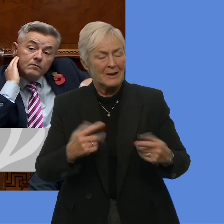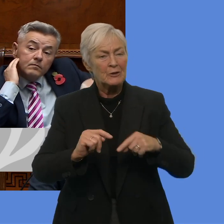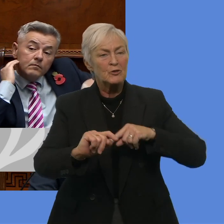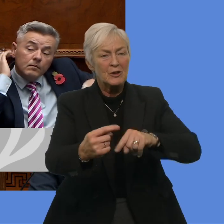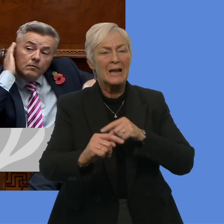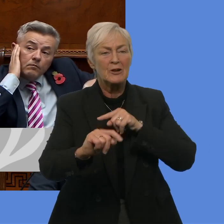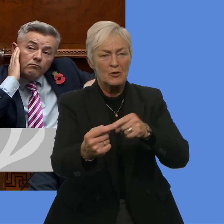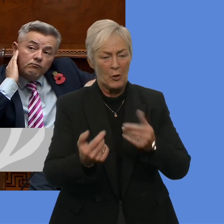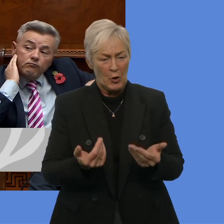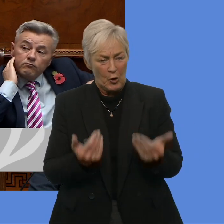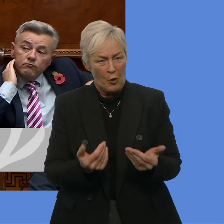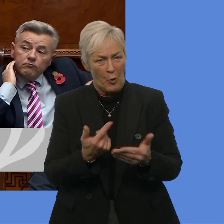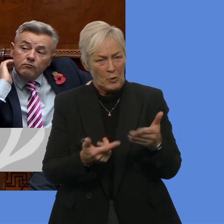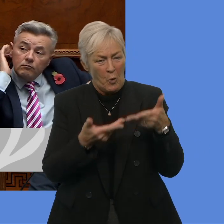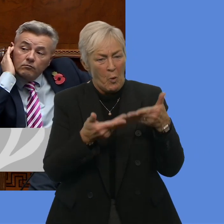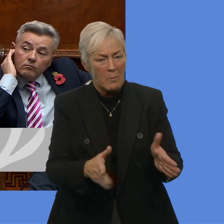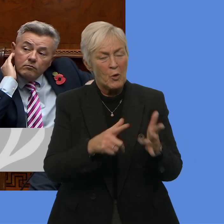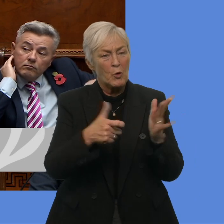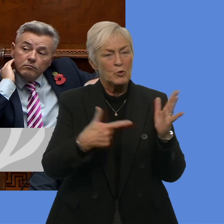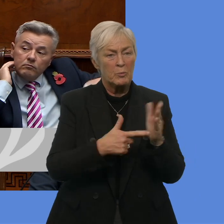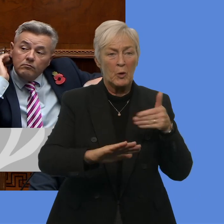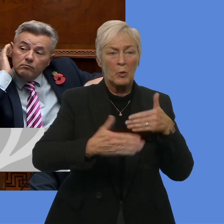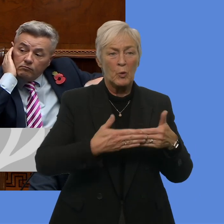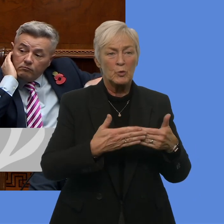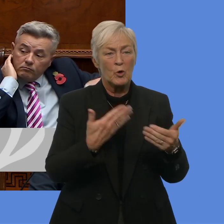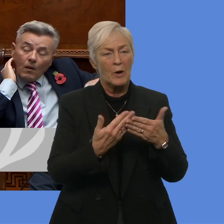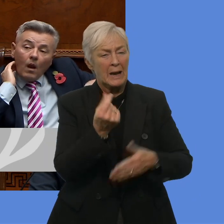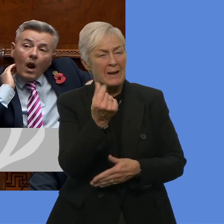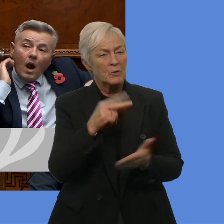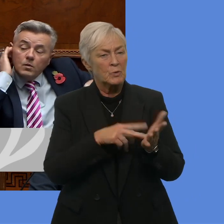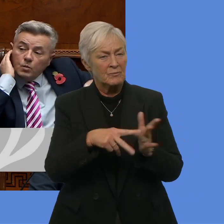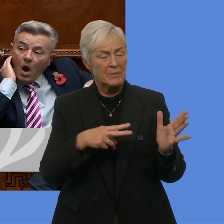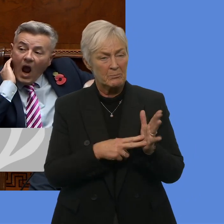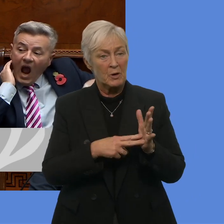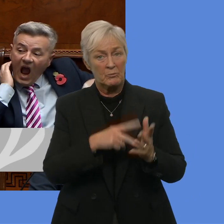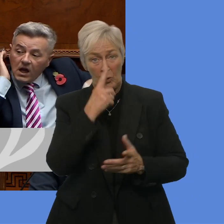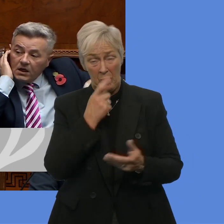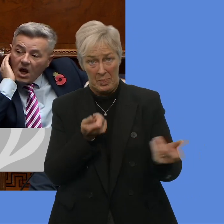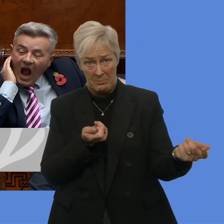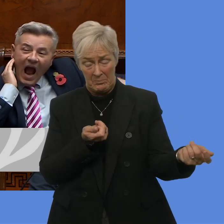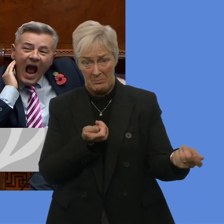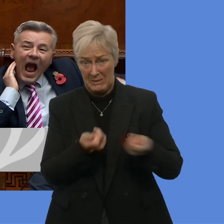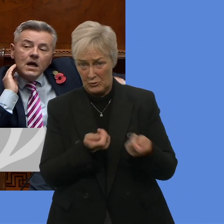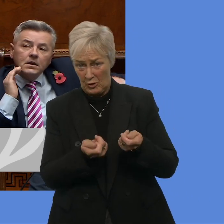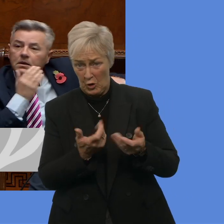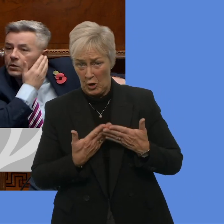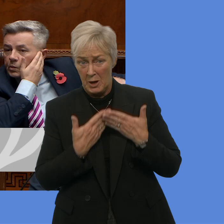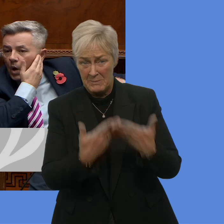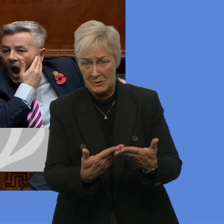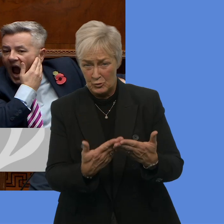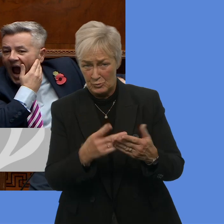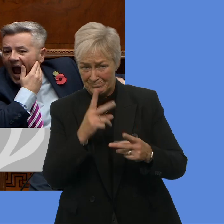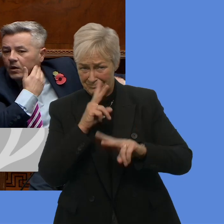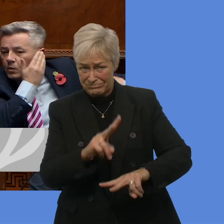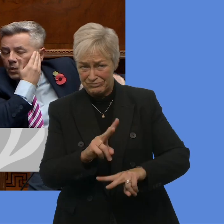the current scheme only open in October and closing on the 11th of November. Would the Minister commit to reviewing the